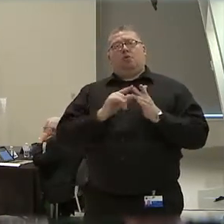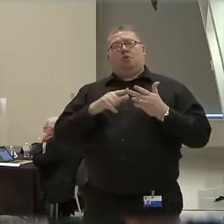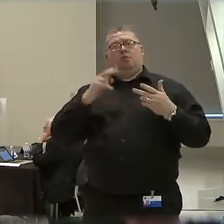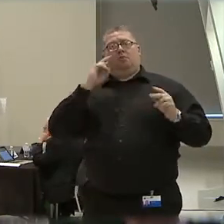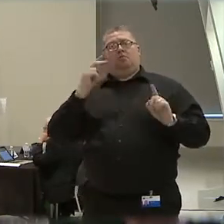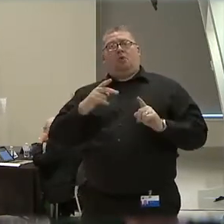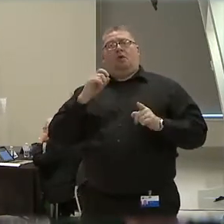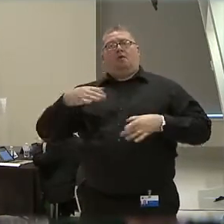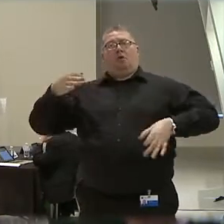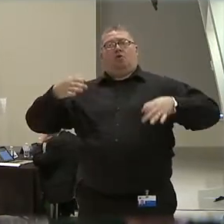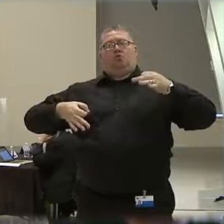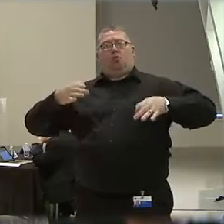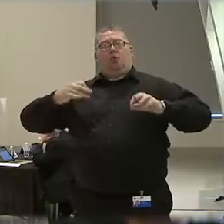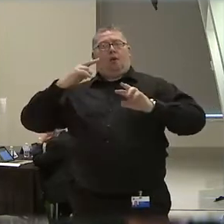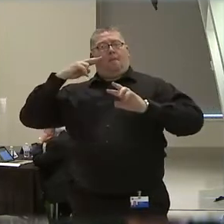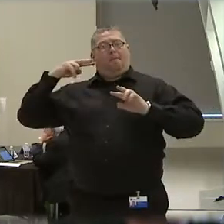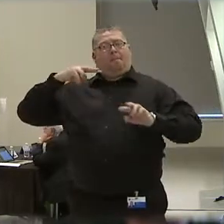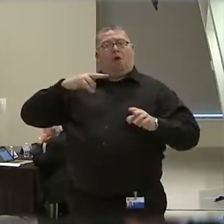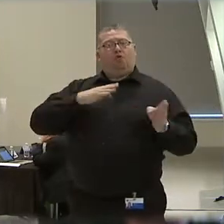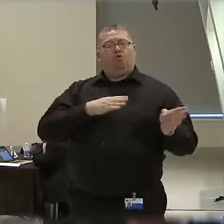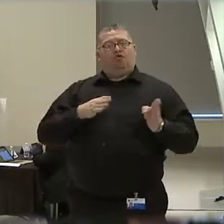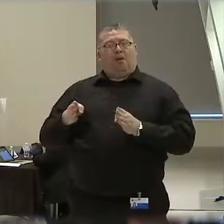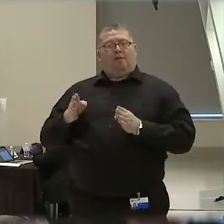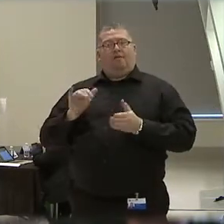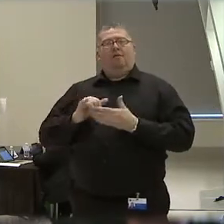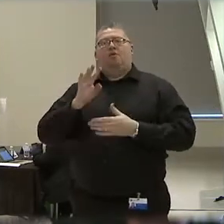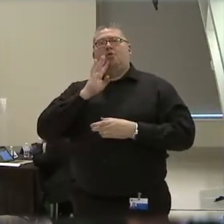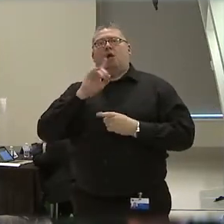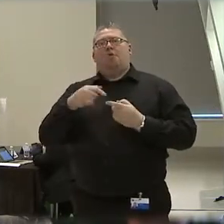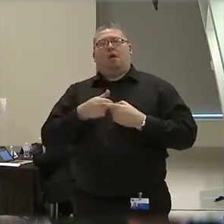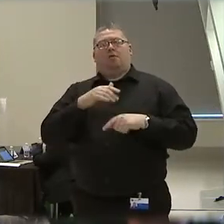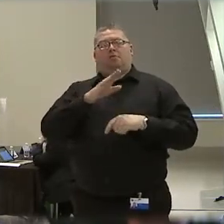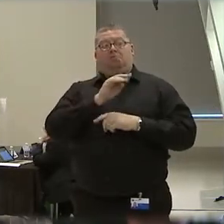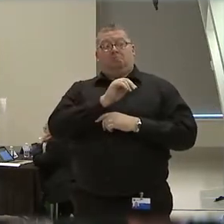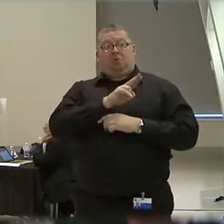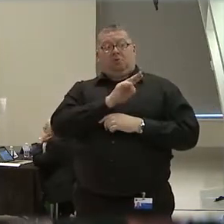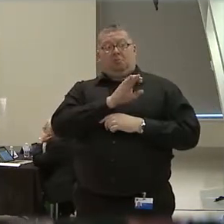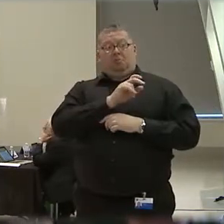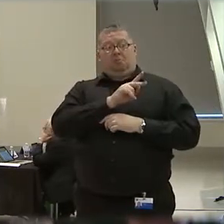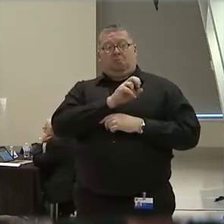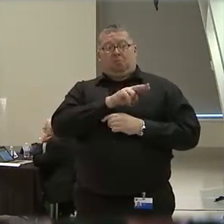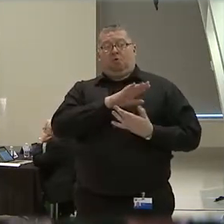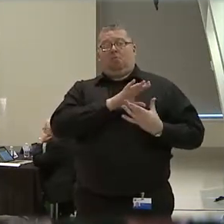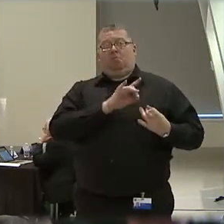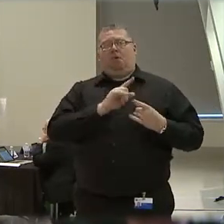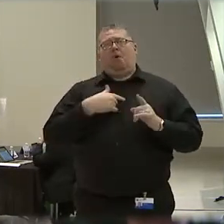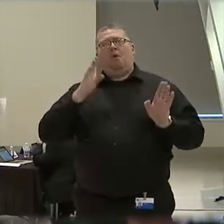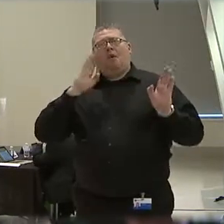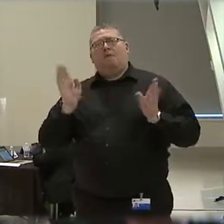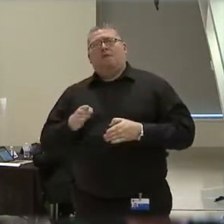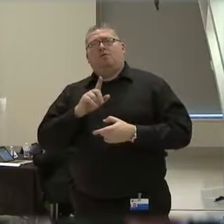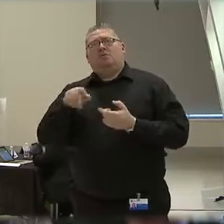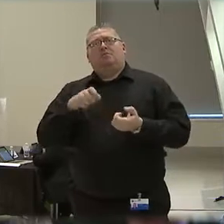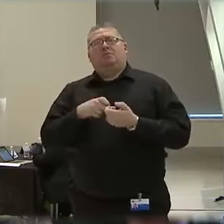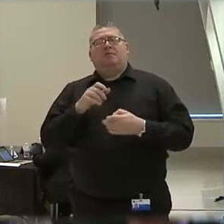of court monitorships, which was touched on by Mr. Buchner, but I want to focus specifically on